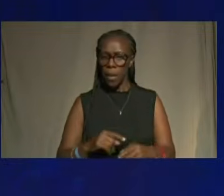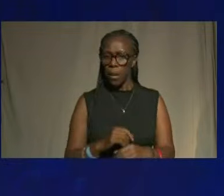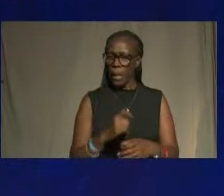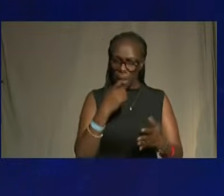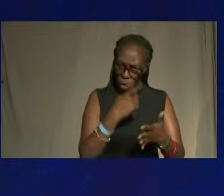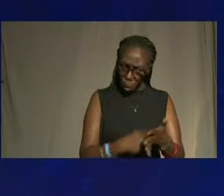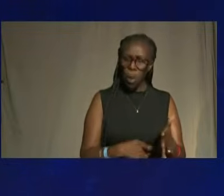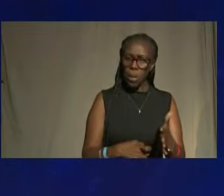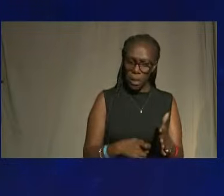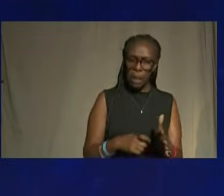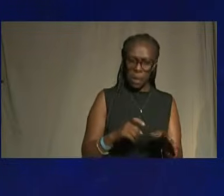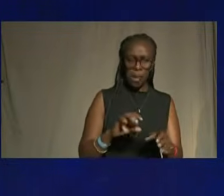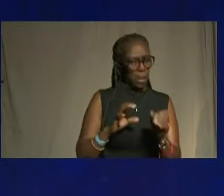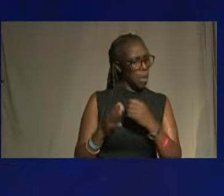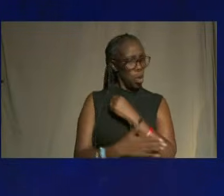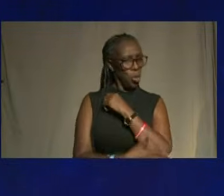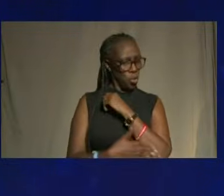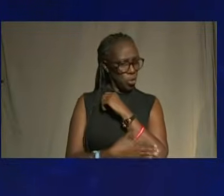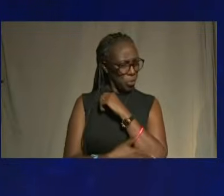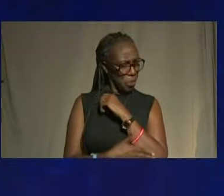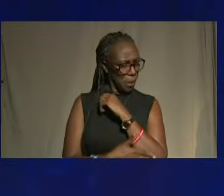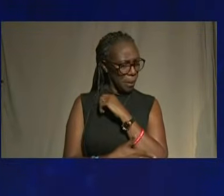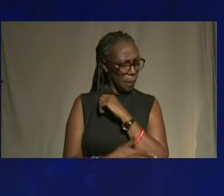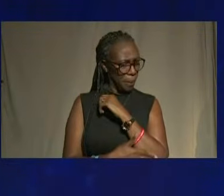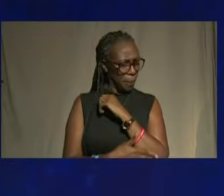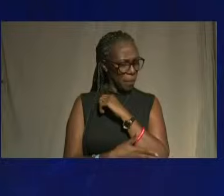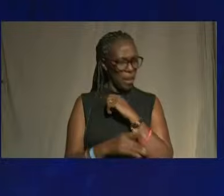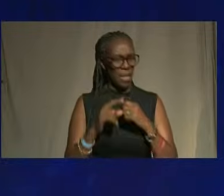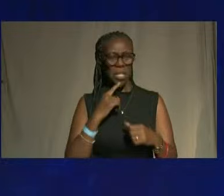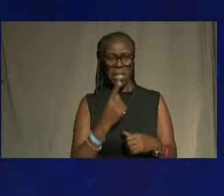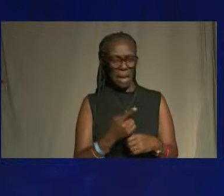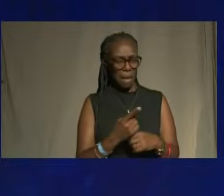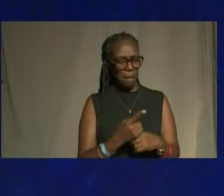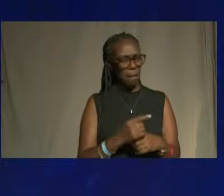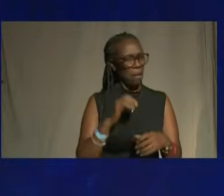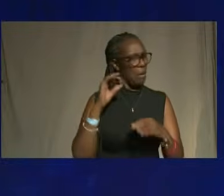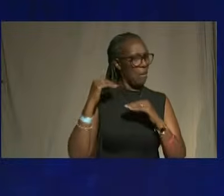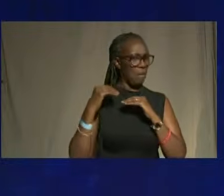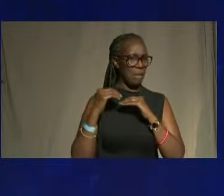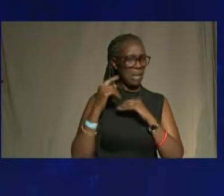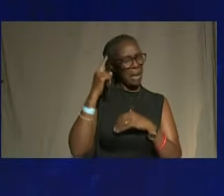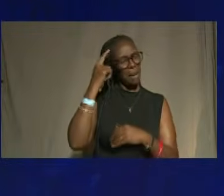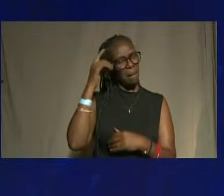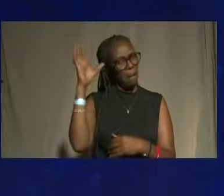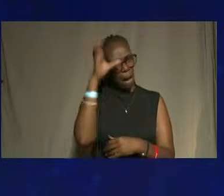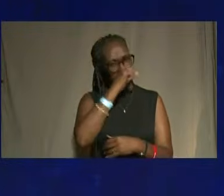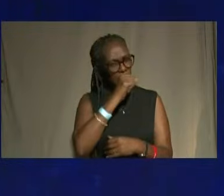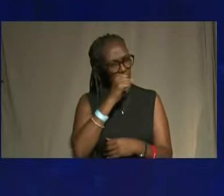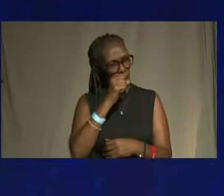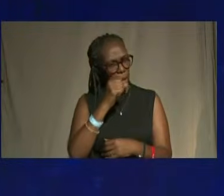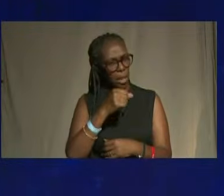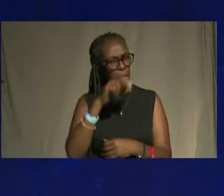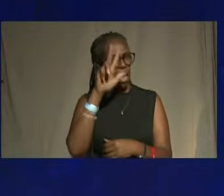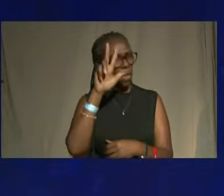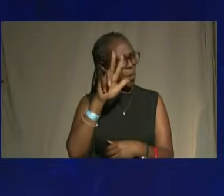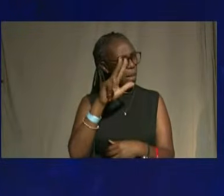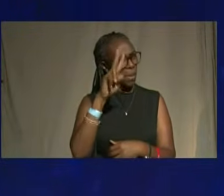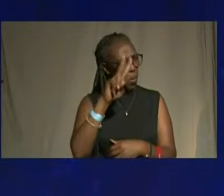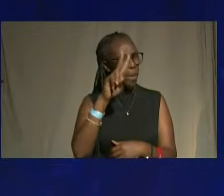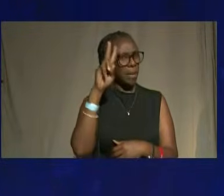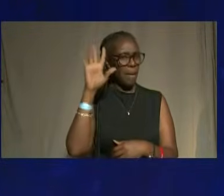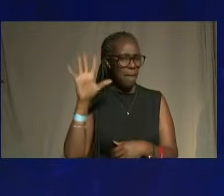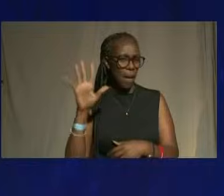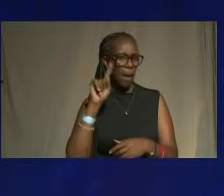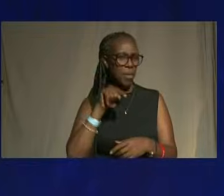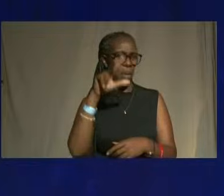Party. The Minister of Finance is saying her estimate is 25 to 30 billion. She's applying the same Pro